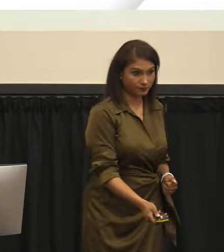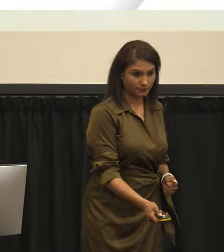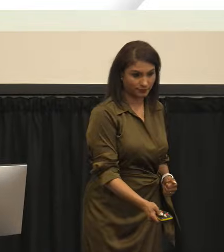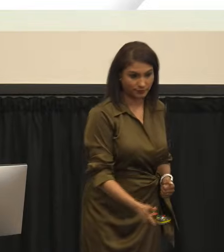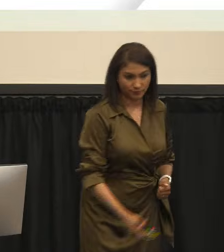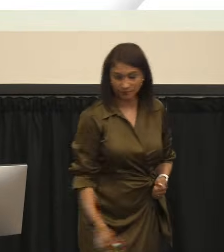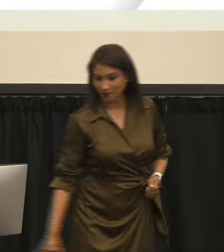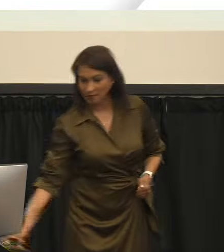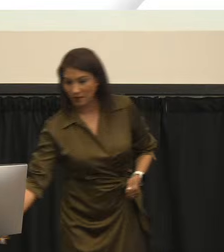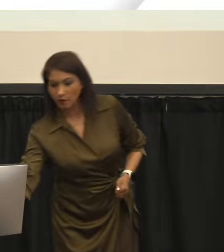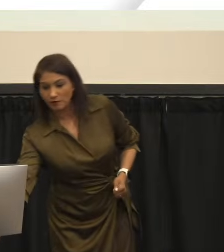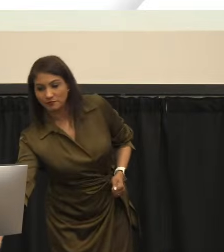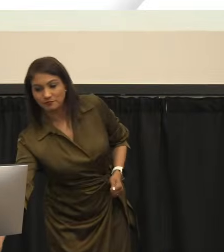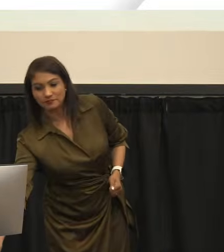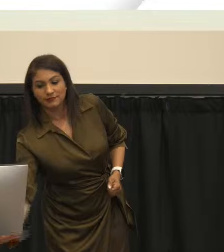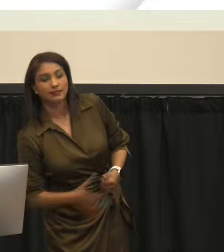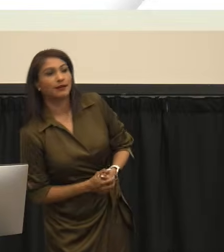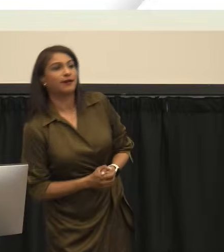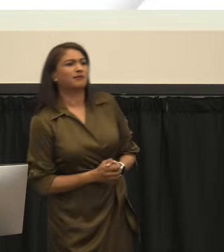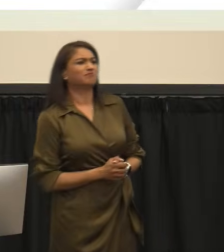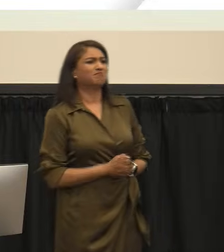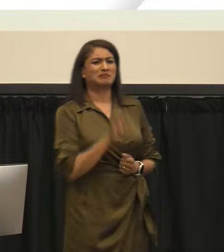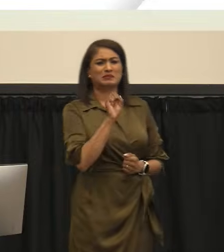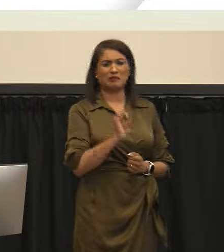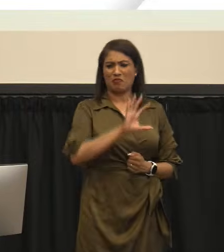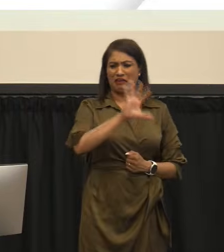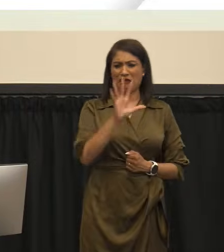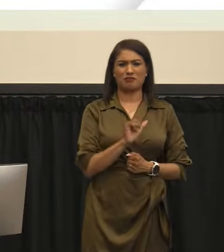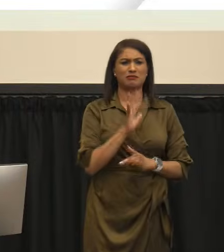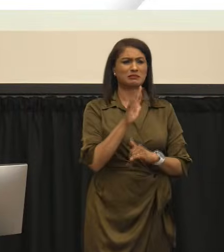concerns and different opinions.